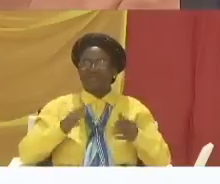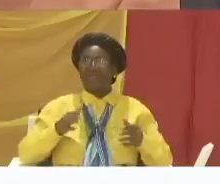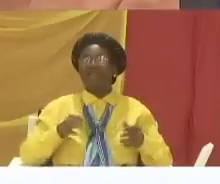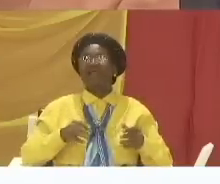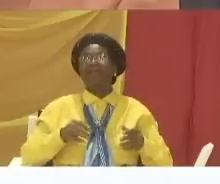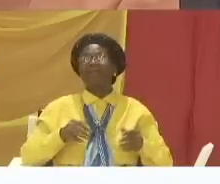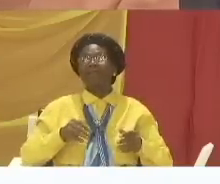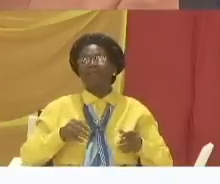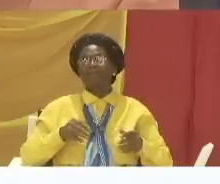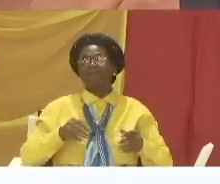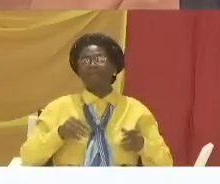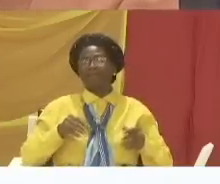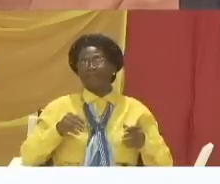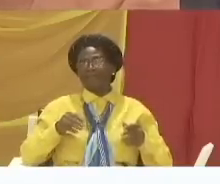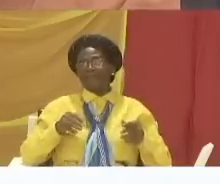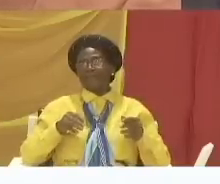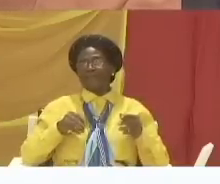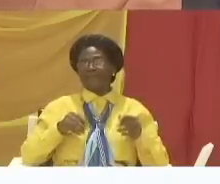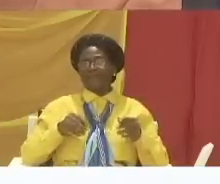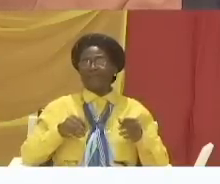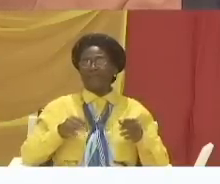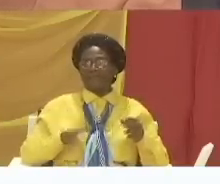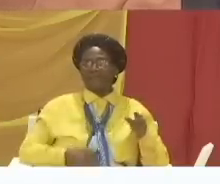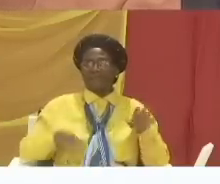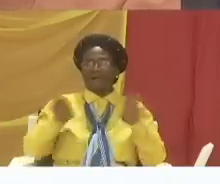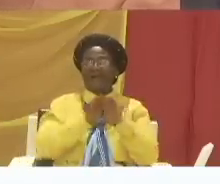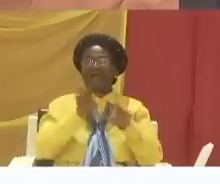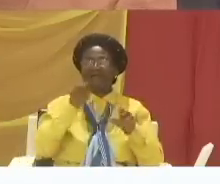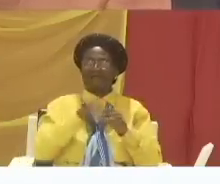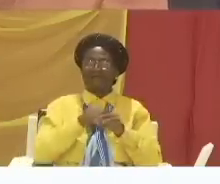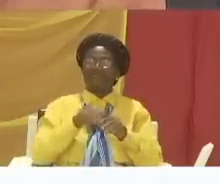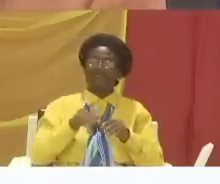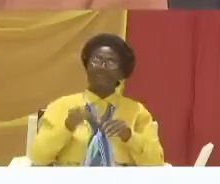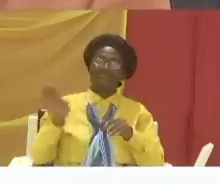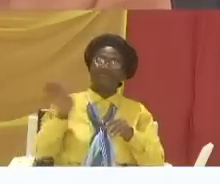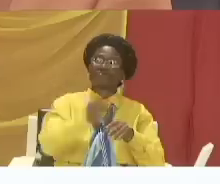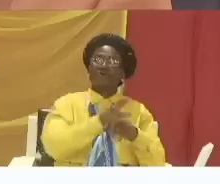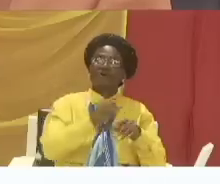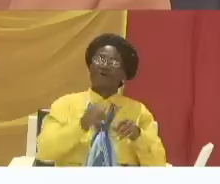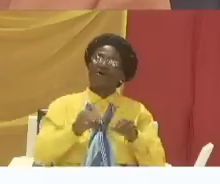And you know what? He said, you will live long.